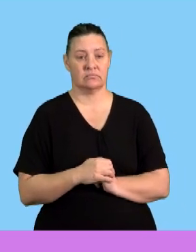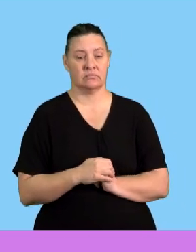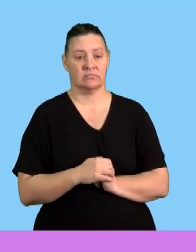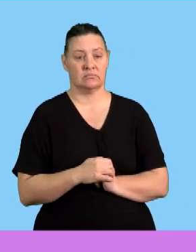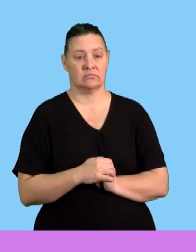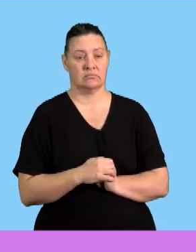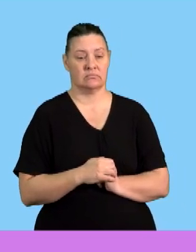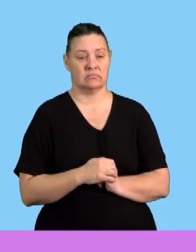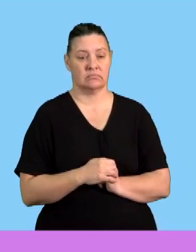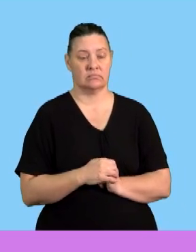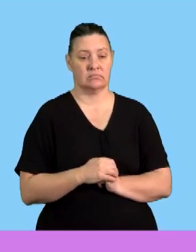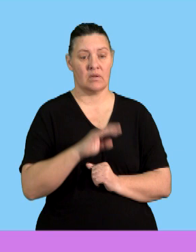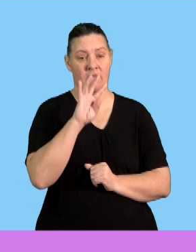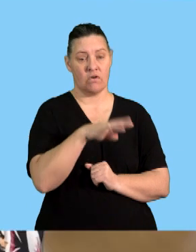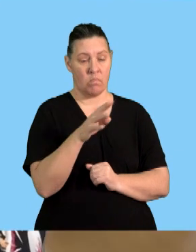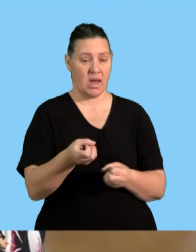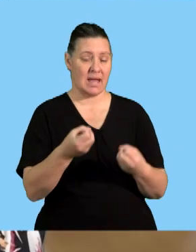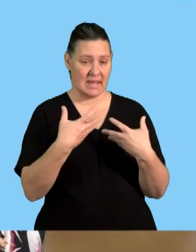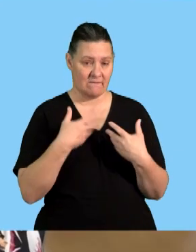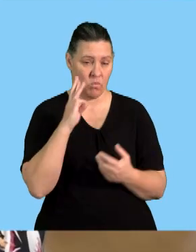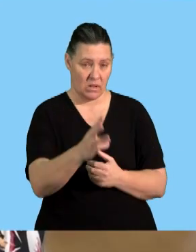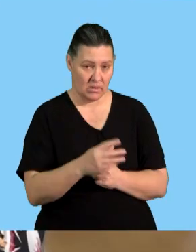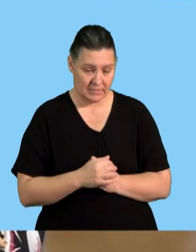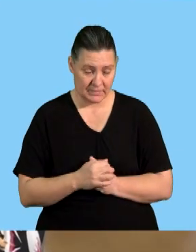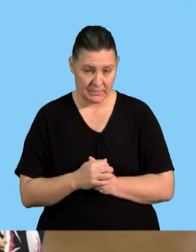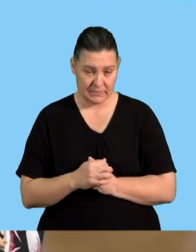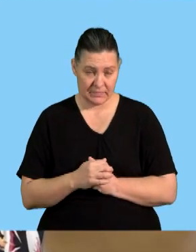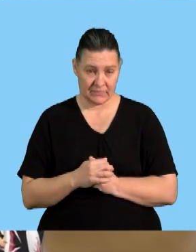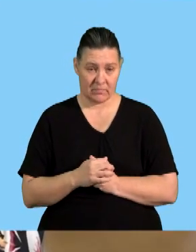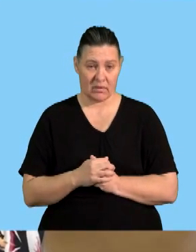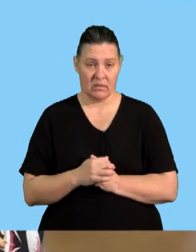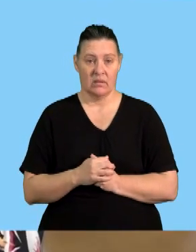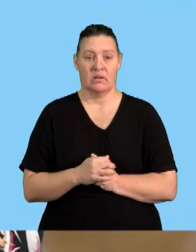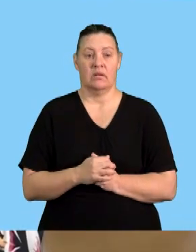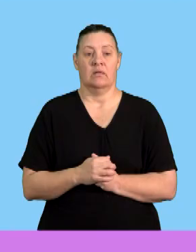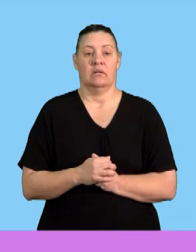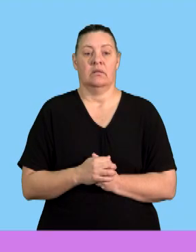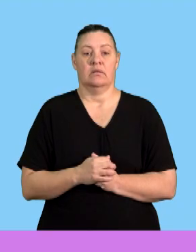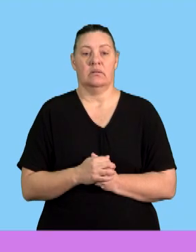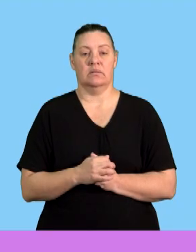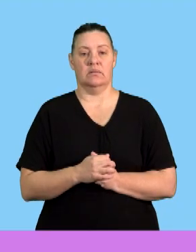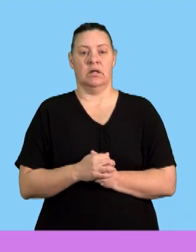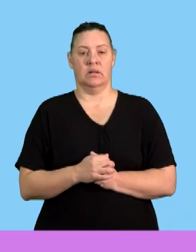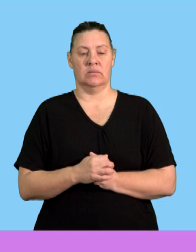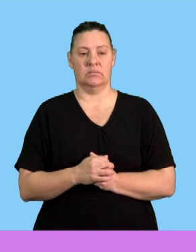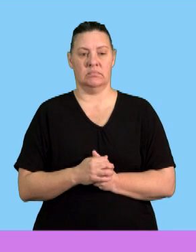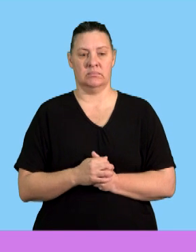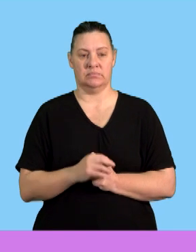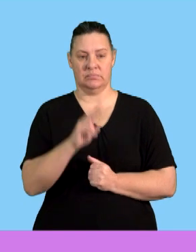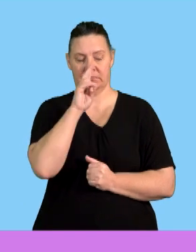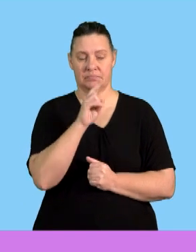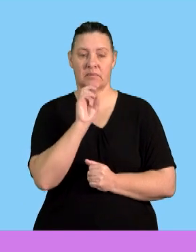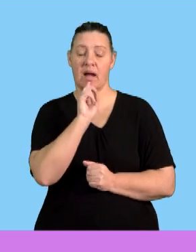this formula will be given to you? And then you will see it's